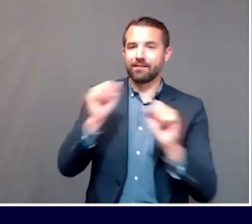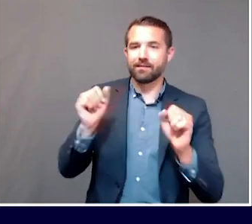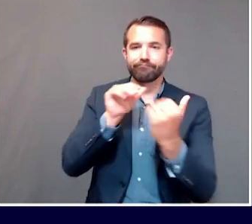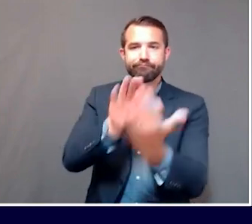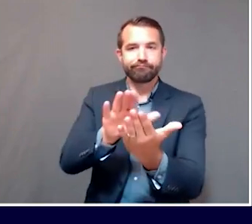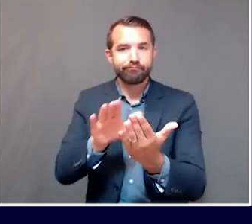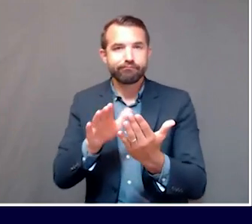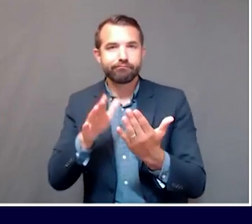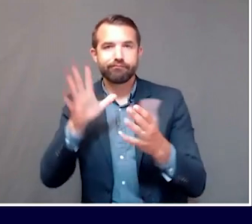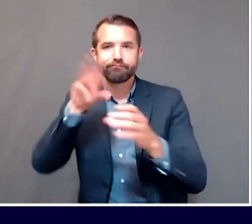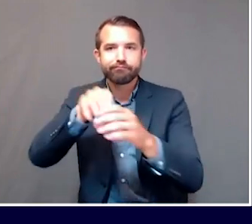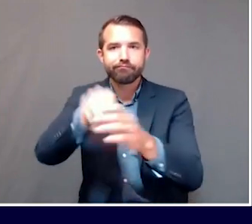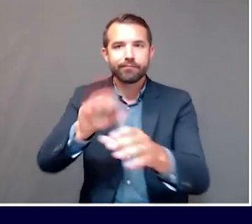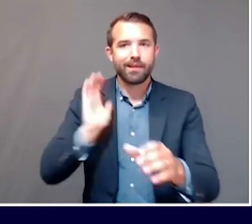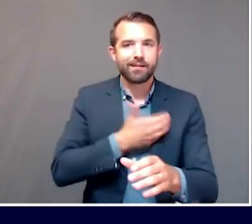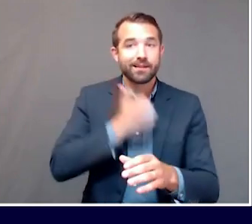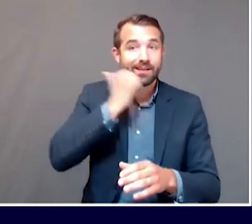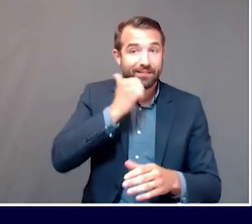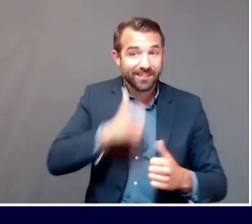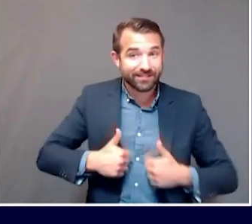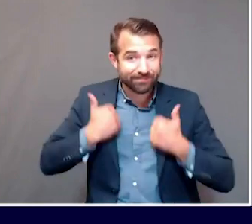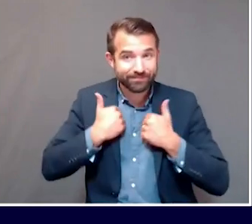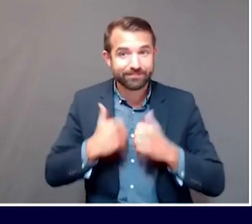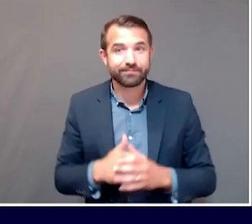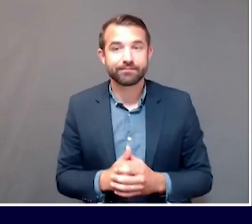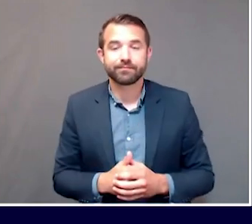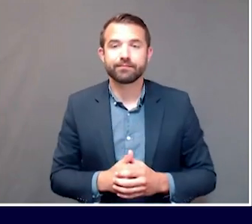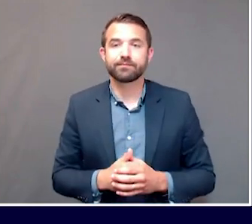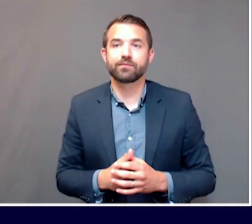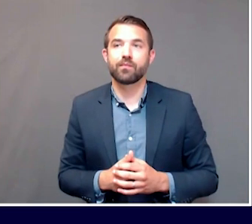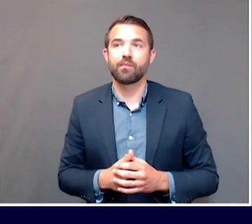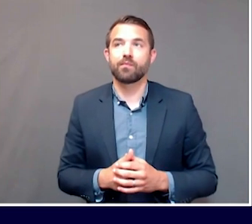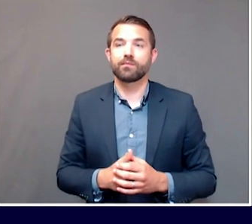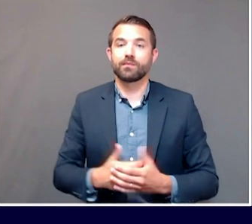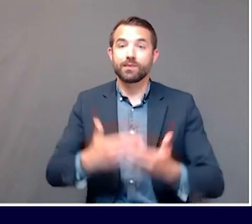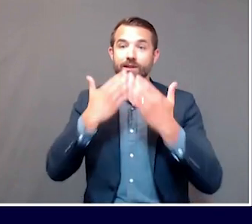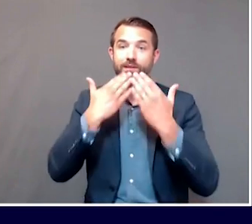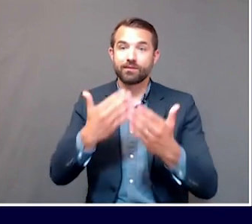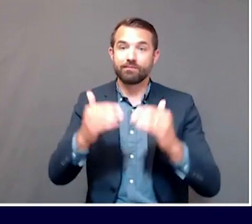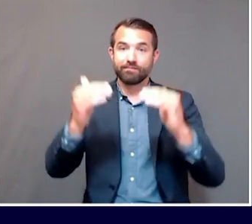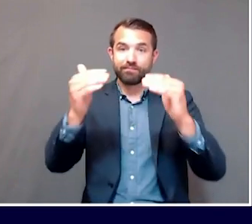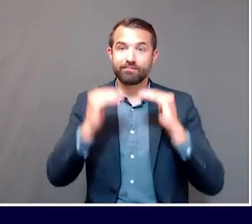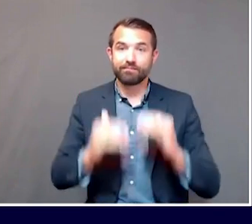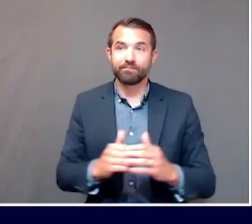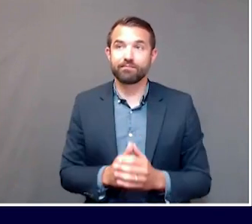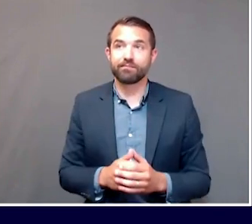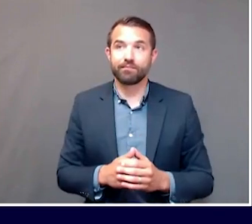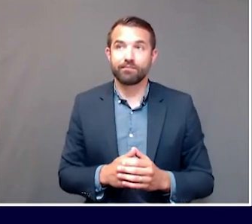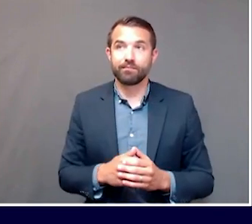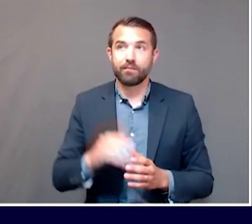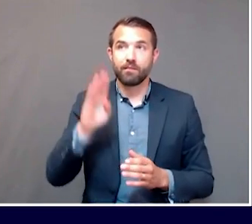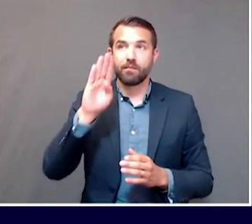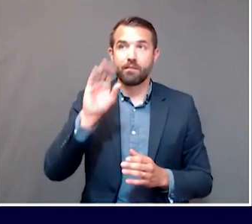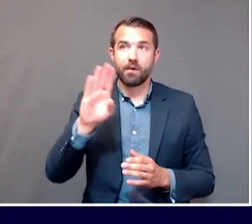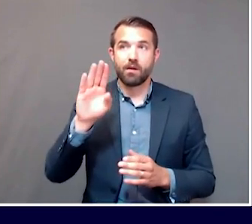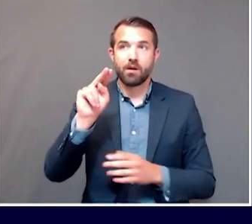beyond. Thank you both. Thanks, Brooke. We're going to turn next to Bob Evans at News Center.